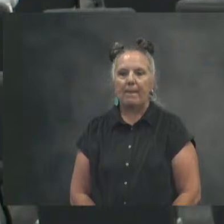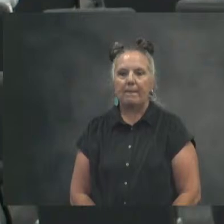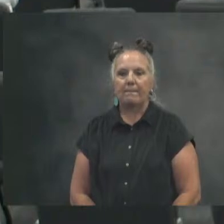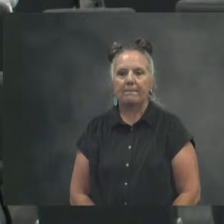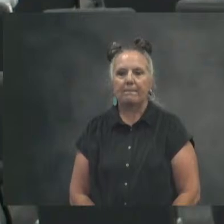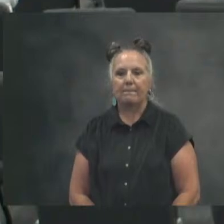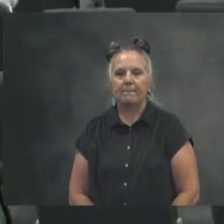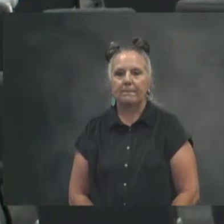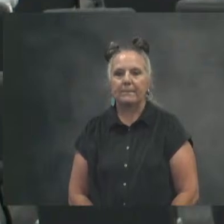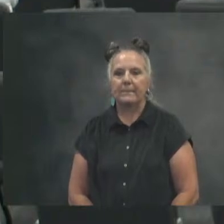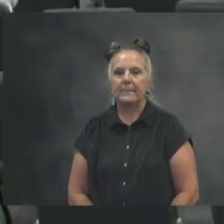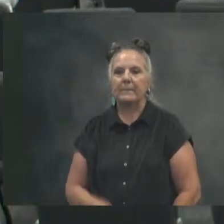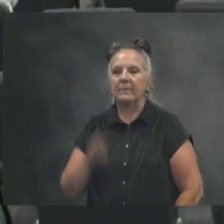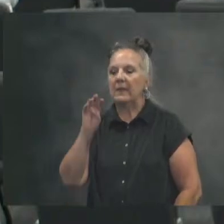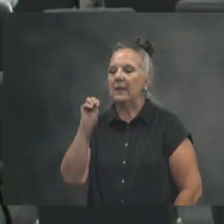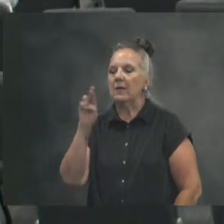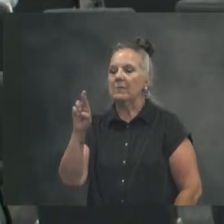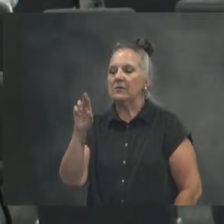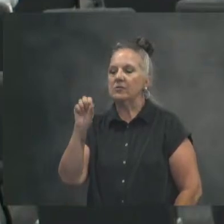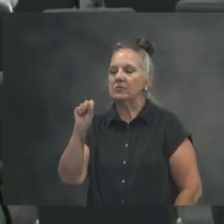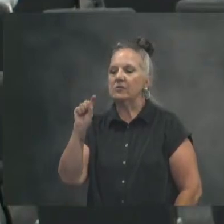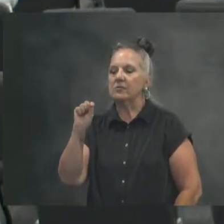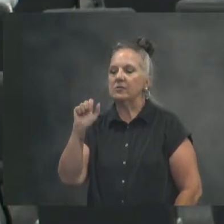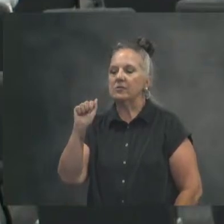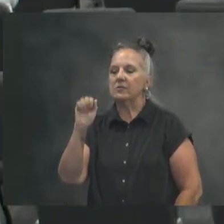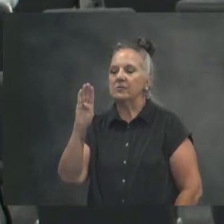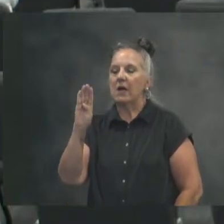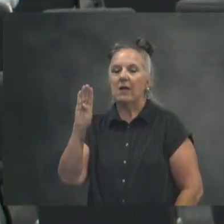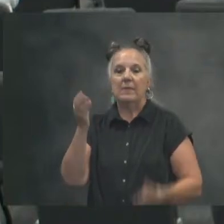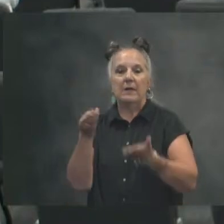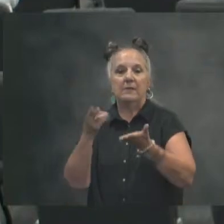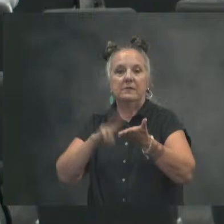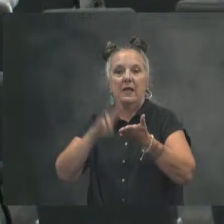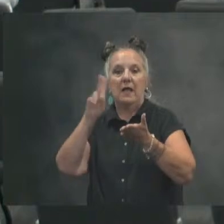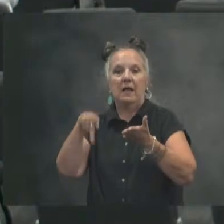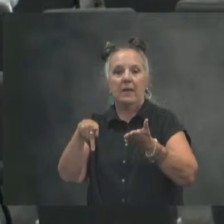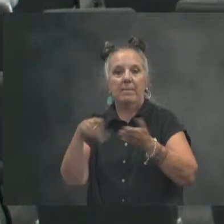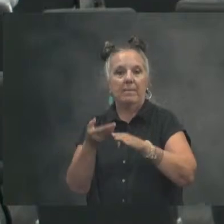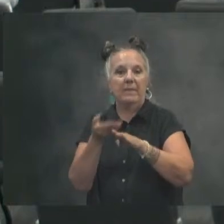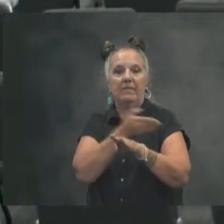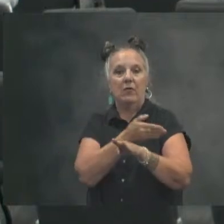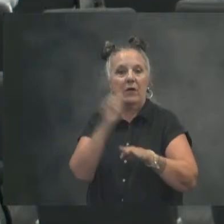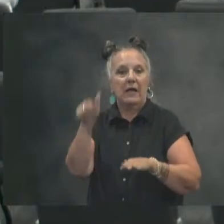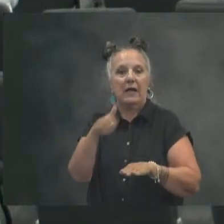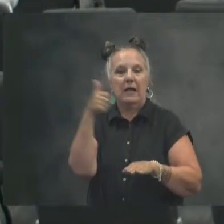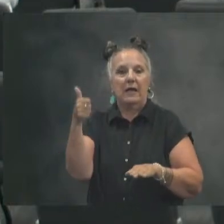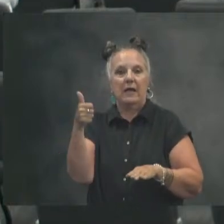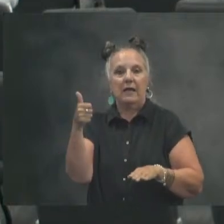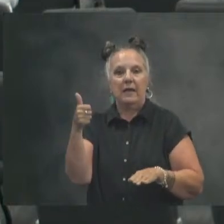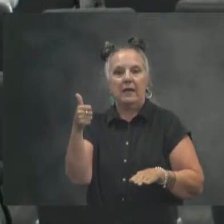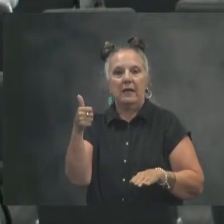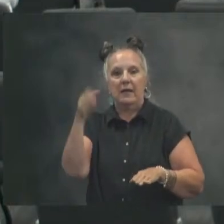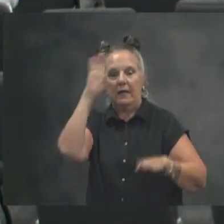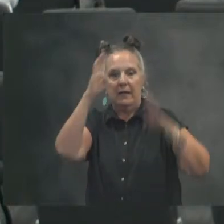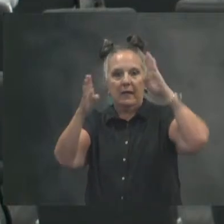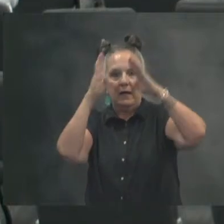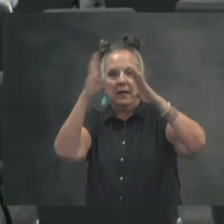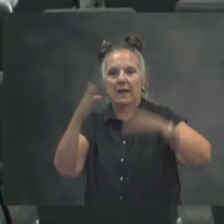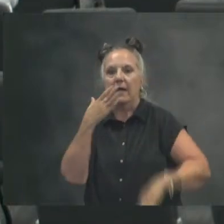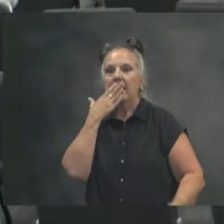Okay, Mr. Stout was the only person we had sign up in advance. Is there someone else who would like to come and speak during Aye. public comment? Thank